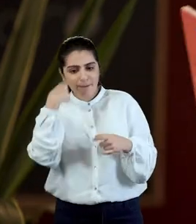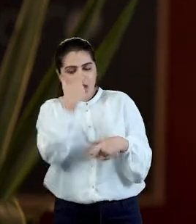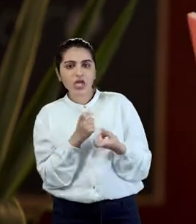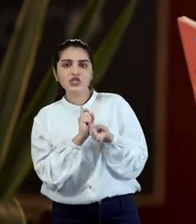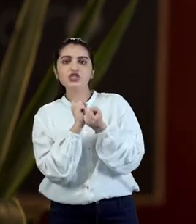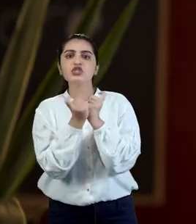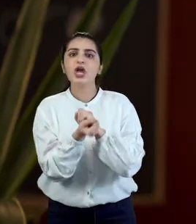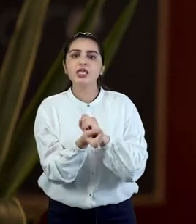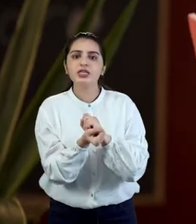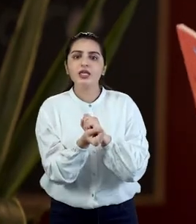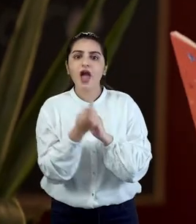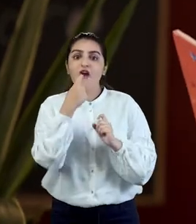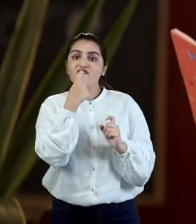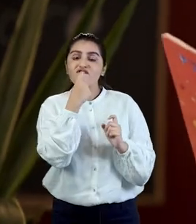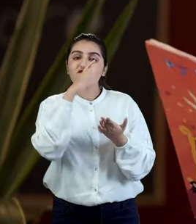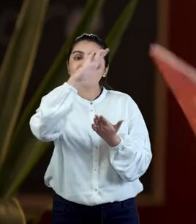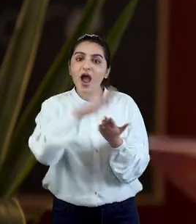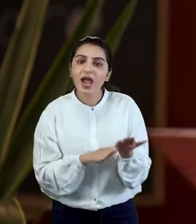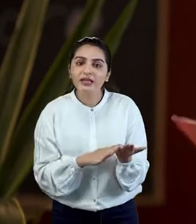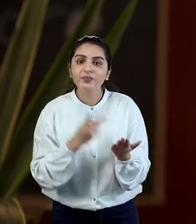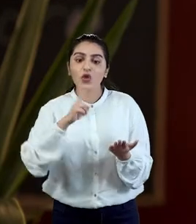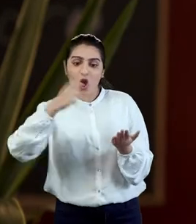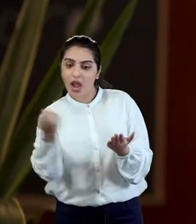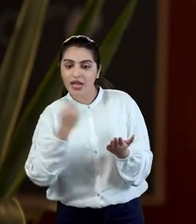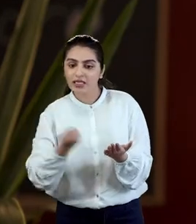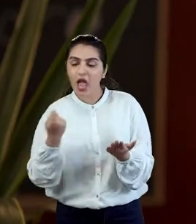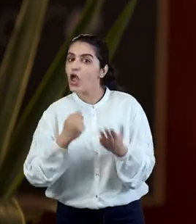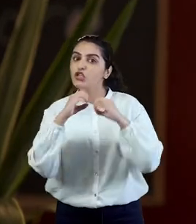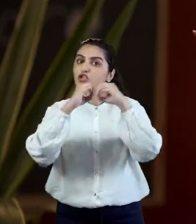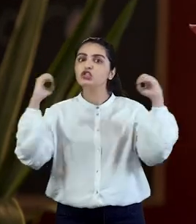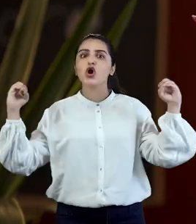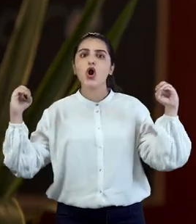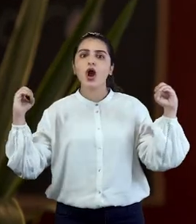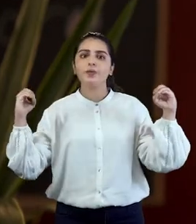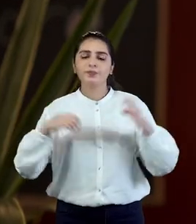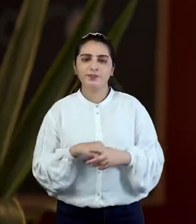a perfectly blank white page with no writing on it.